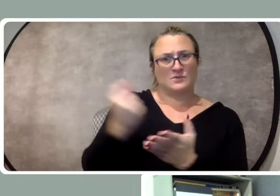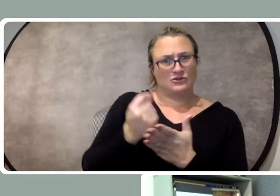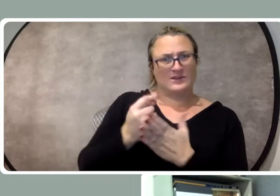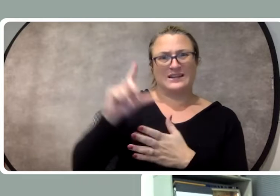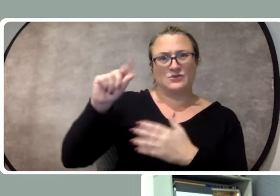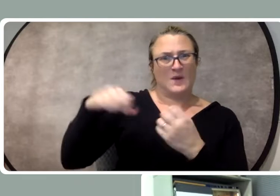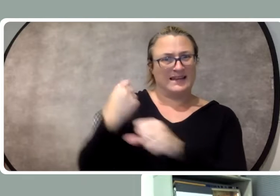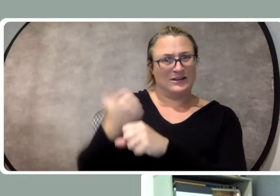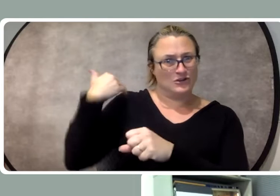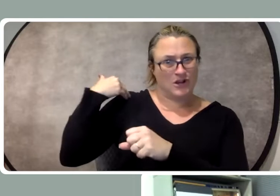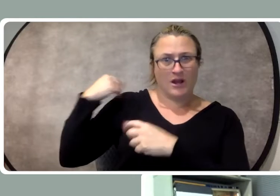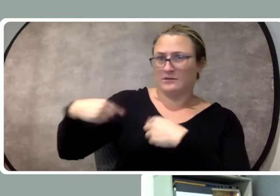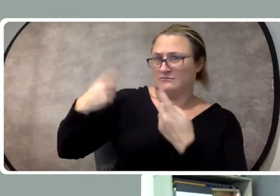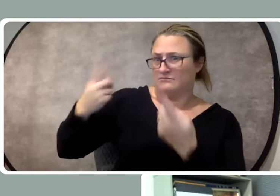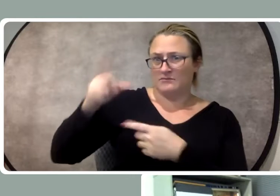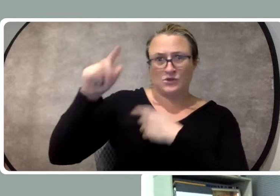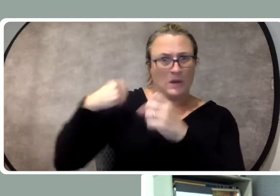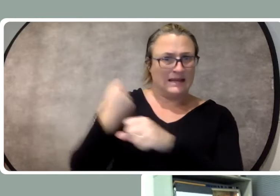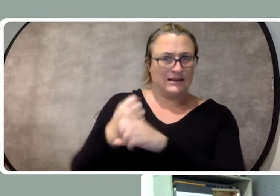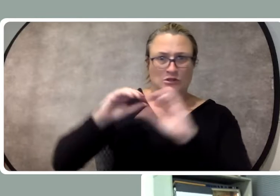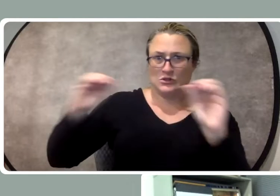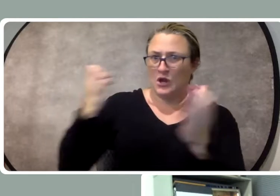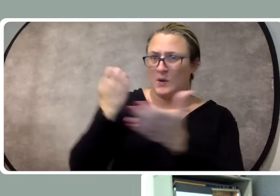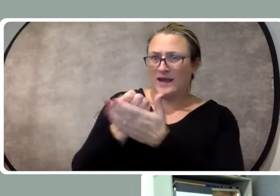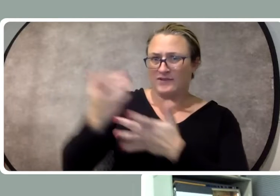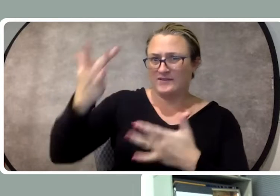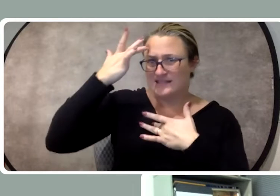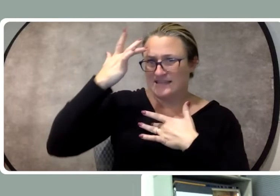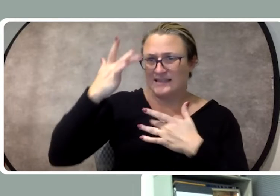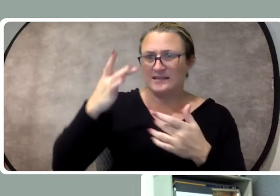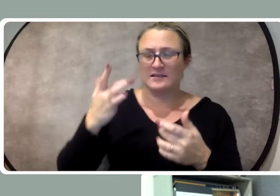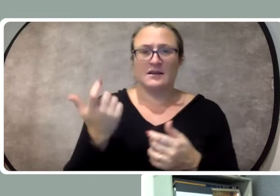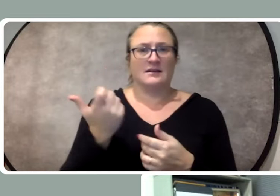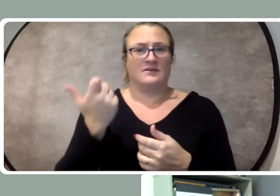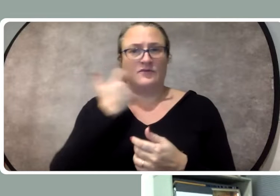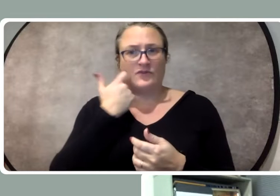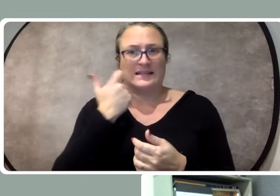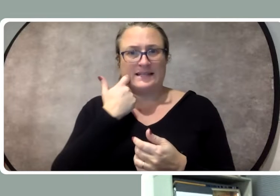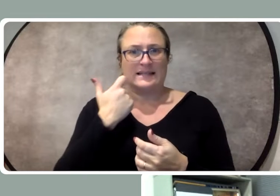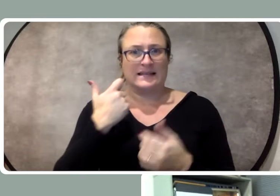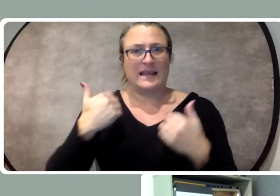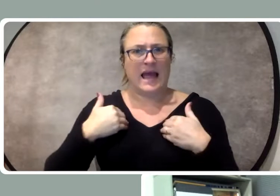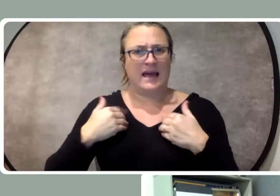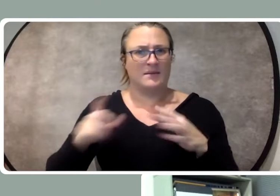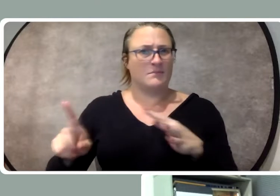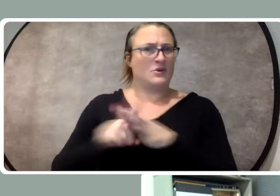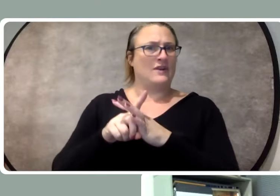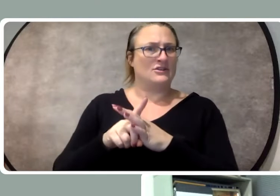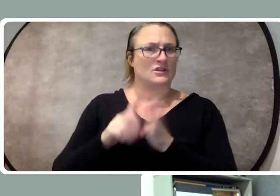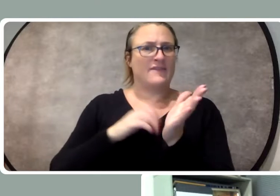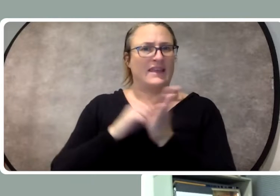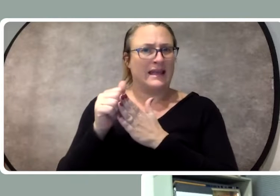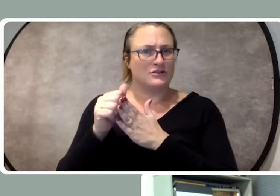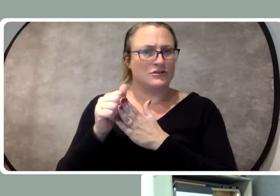20 years with no evidence of disease and recently had a progression of her